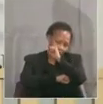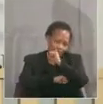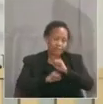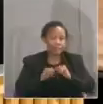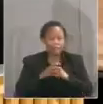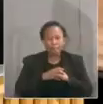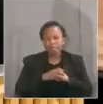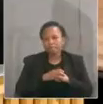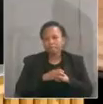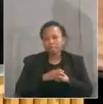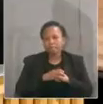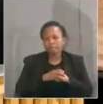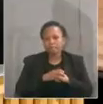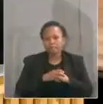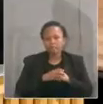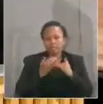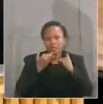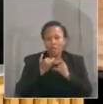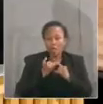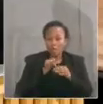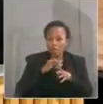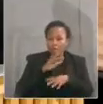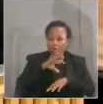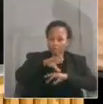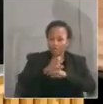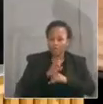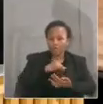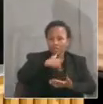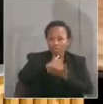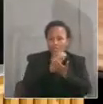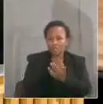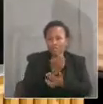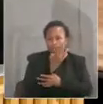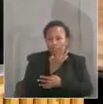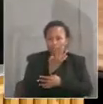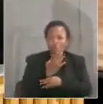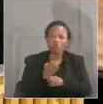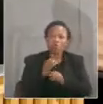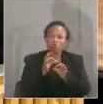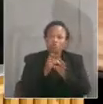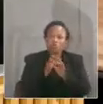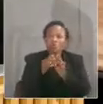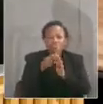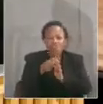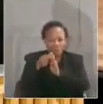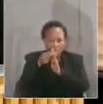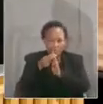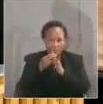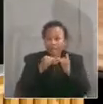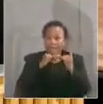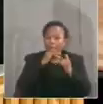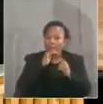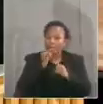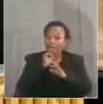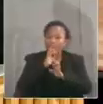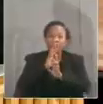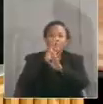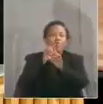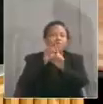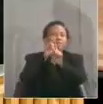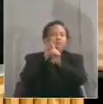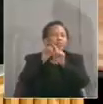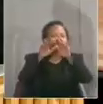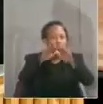did those smaller units, the Tactical Joint Operational Centers, report to the Mission Area